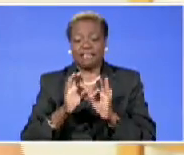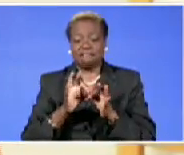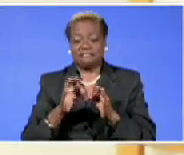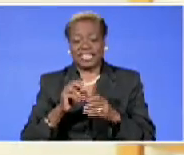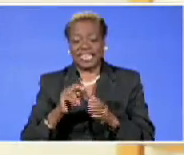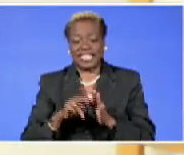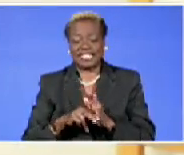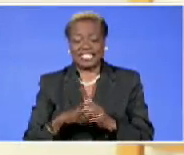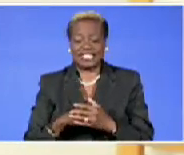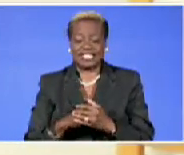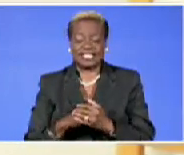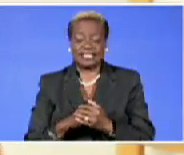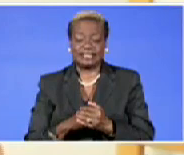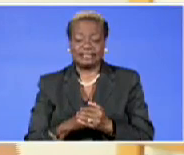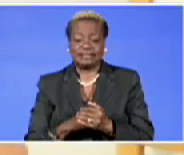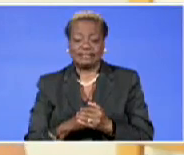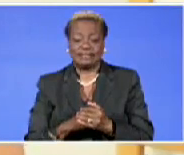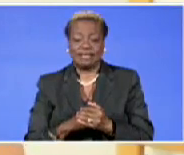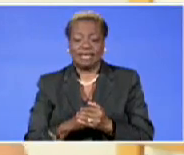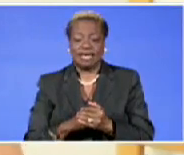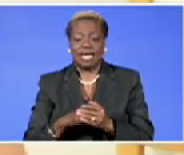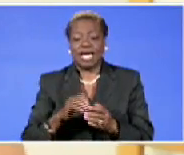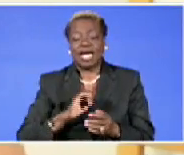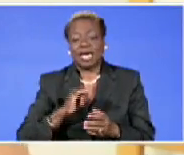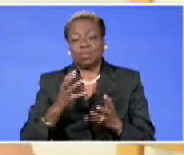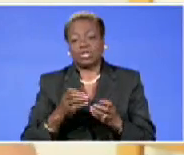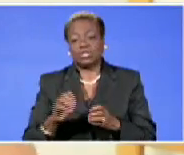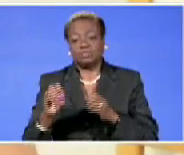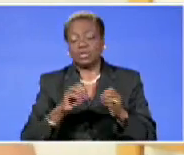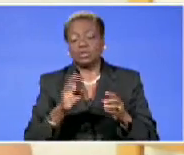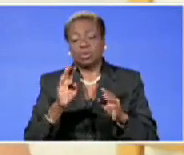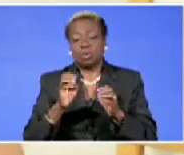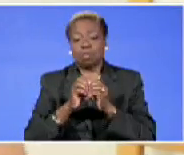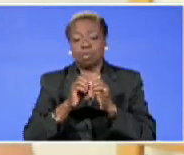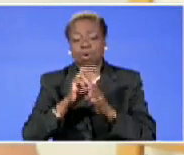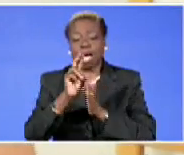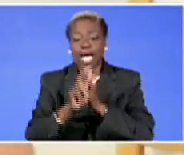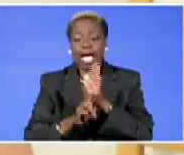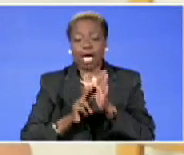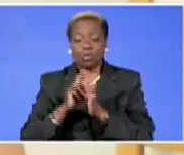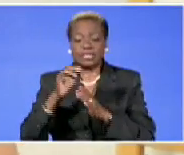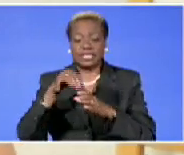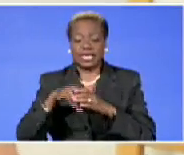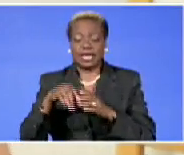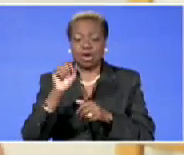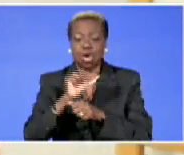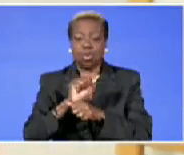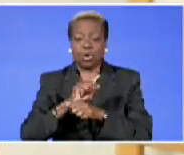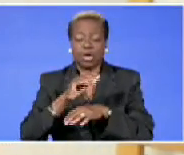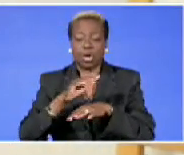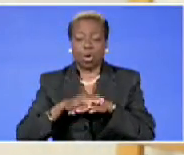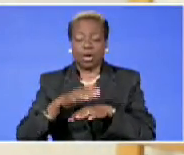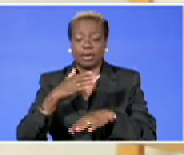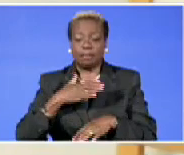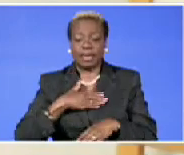every time. I guess put more hours in and work on my